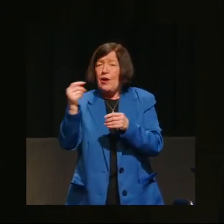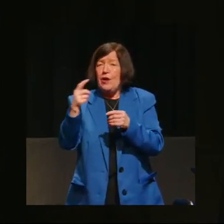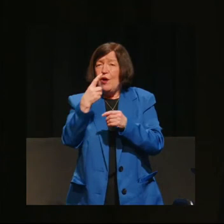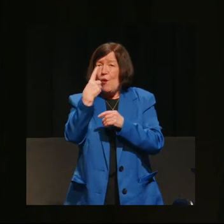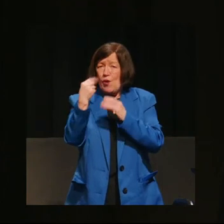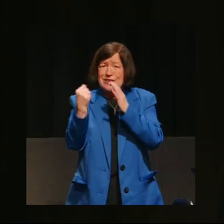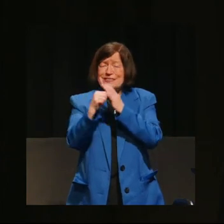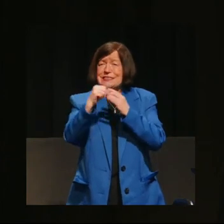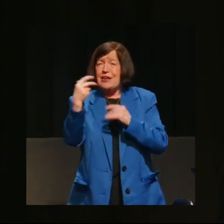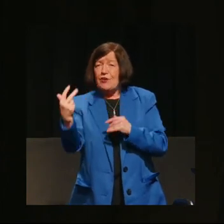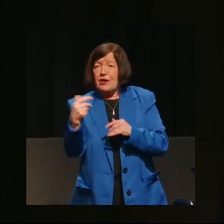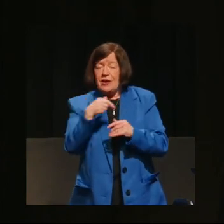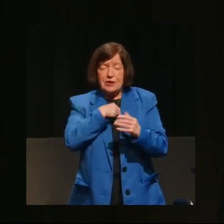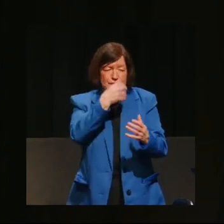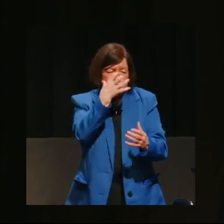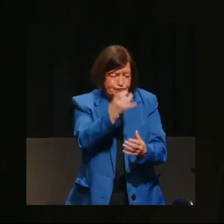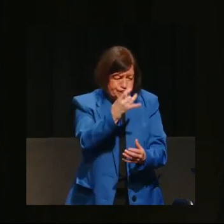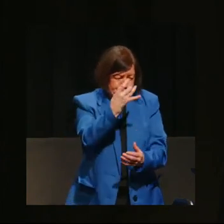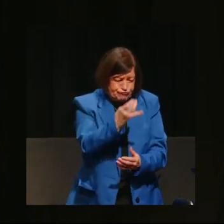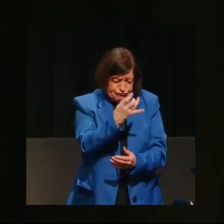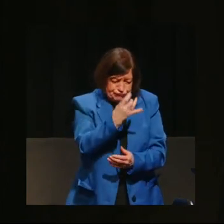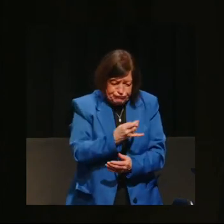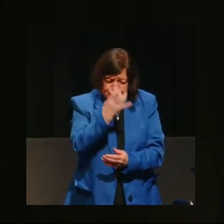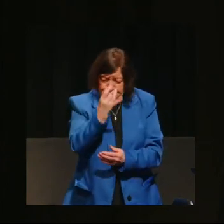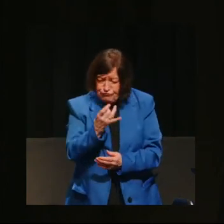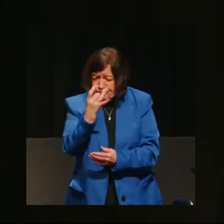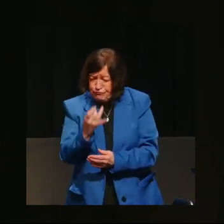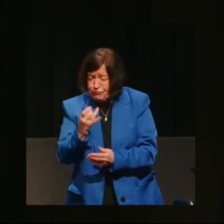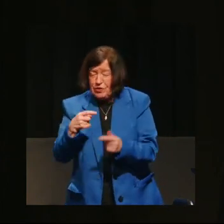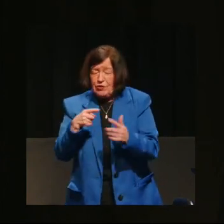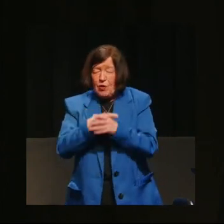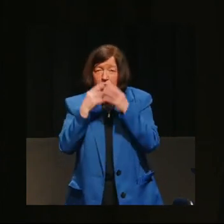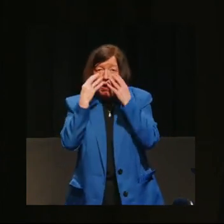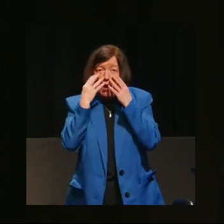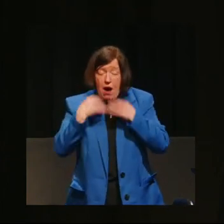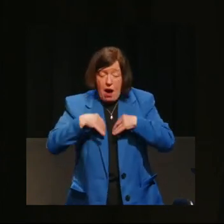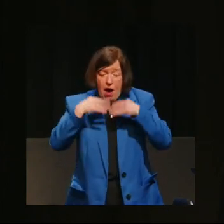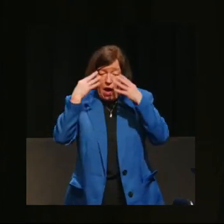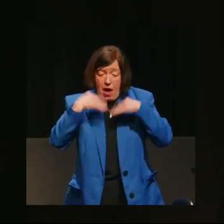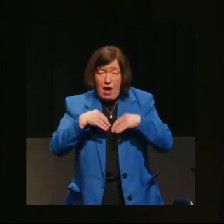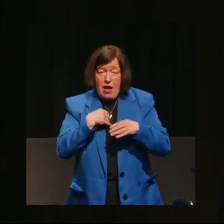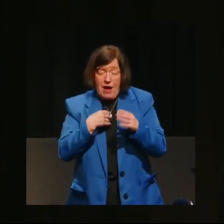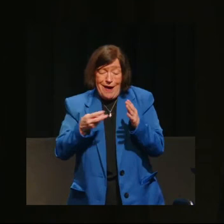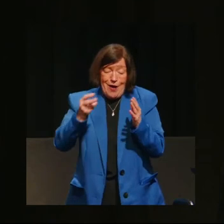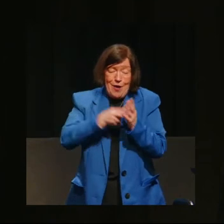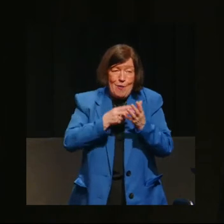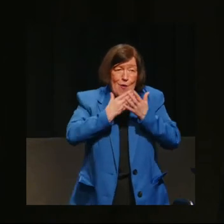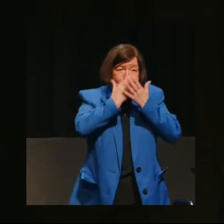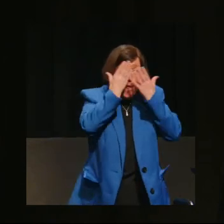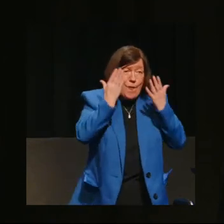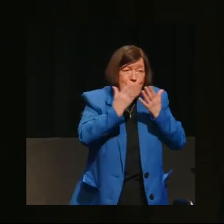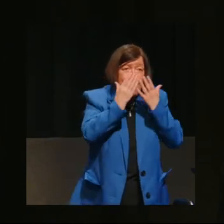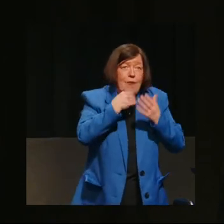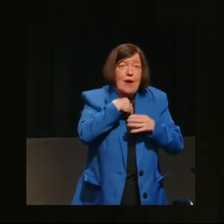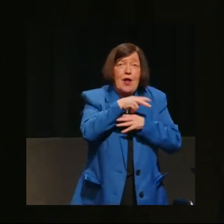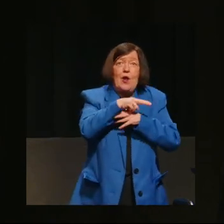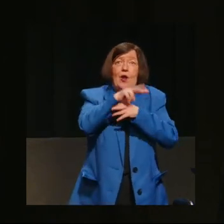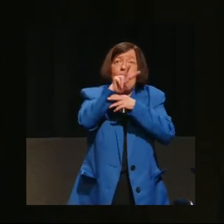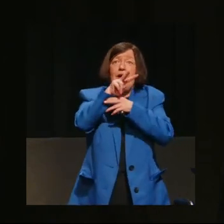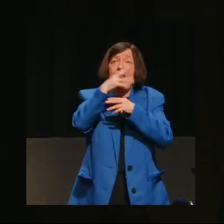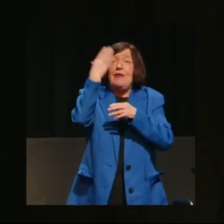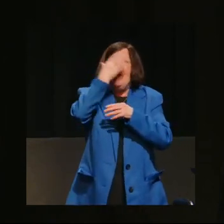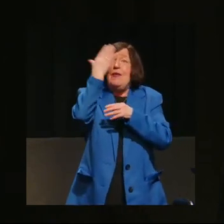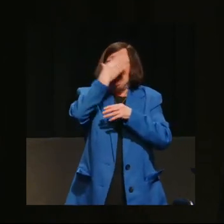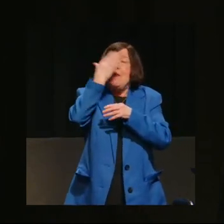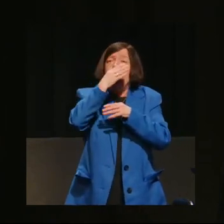163. Checking and checking again through unstoppable tears, I get up to wash my face and look up in the bathroom